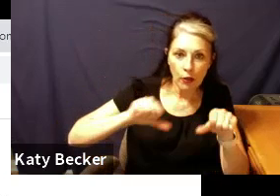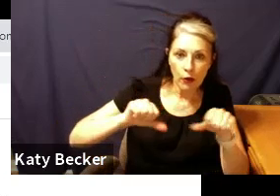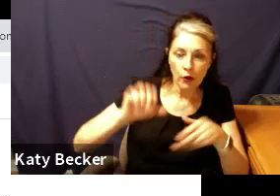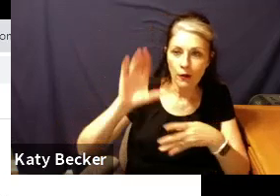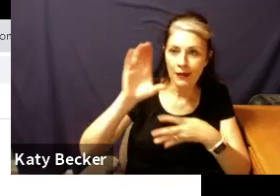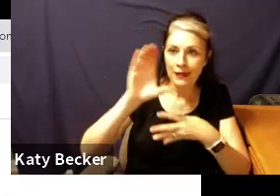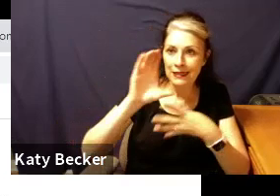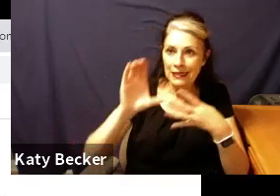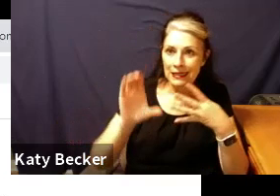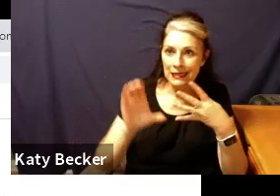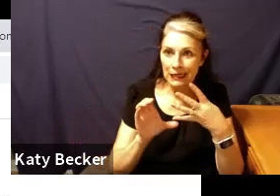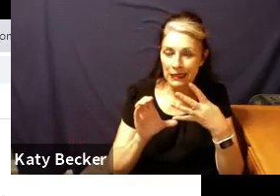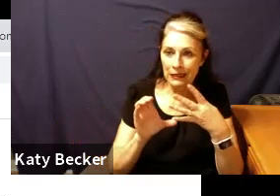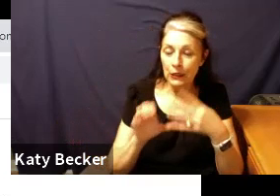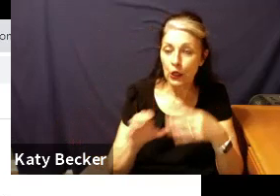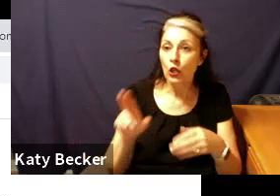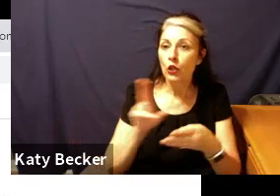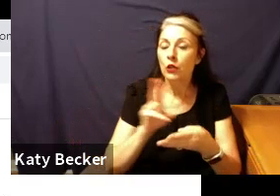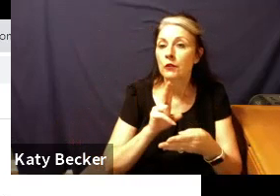These are our universal skills.